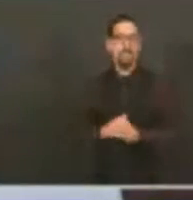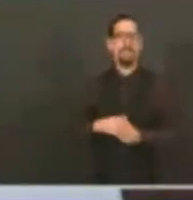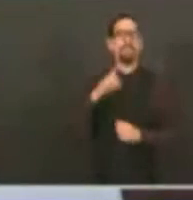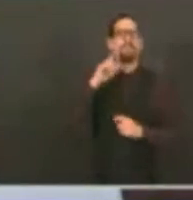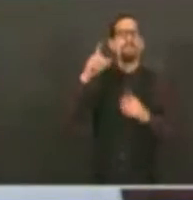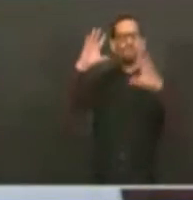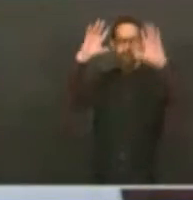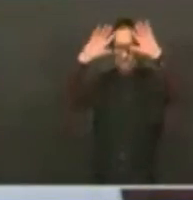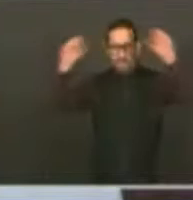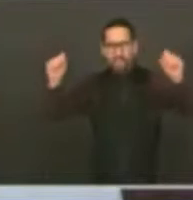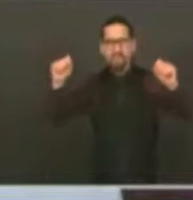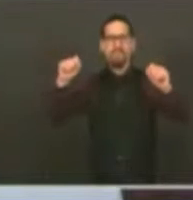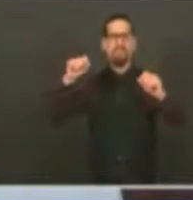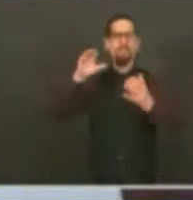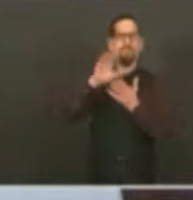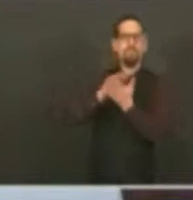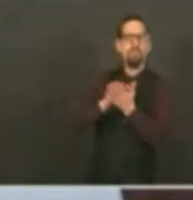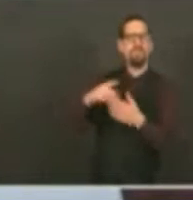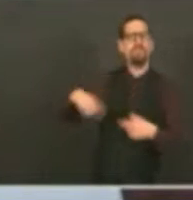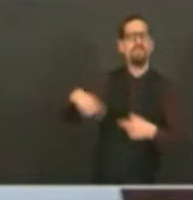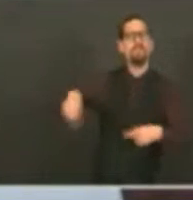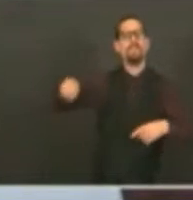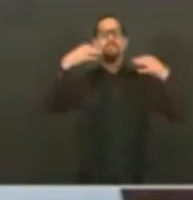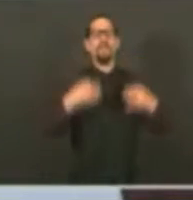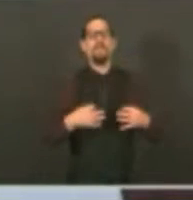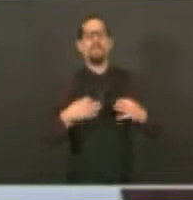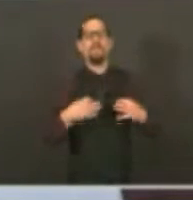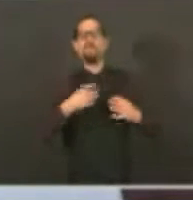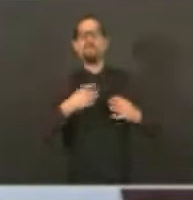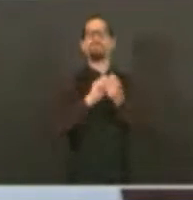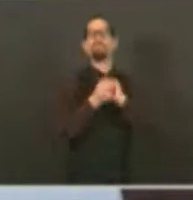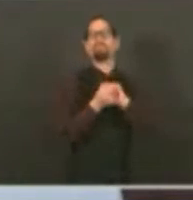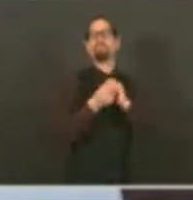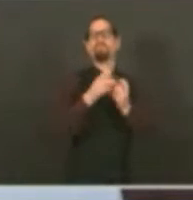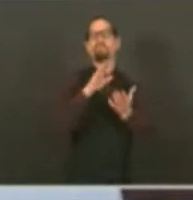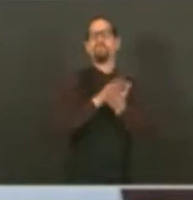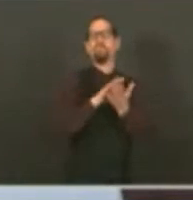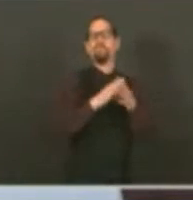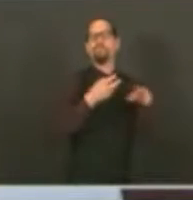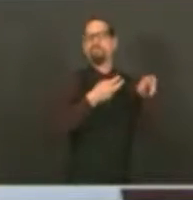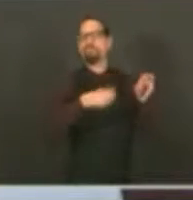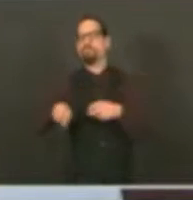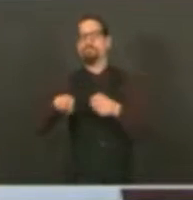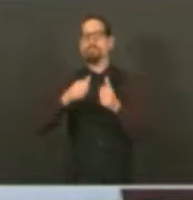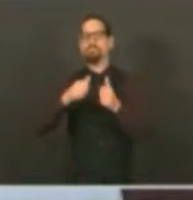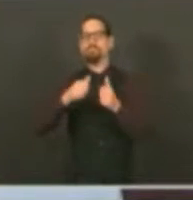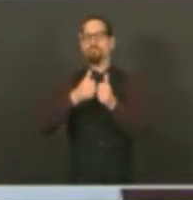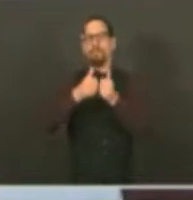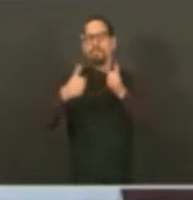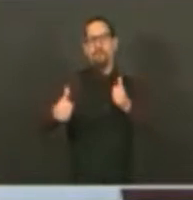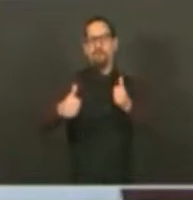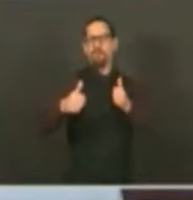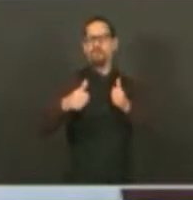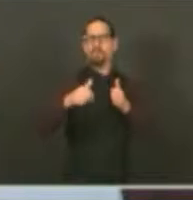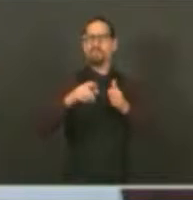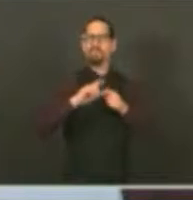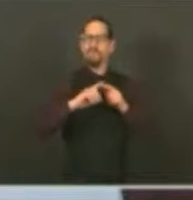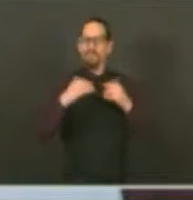virtual, I want you to look yourself in the mirror and ask if you can try a little harder, because I think the kids deserve better.